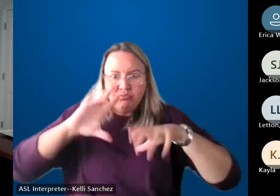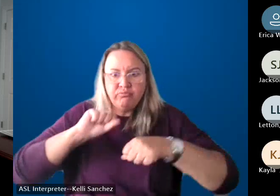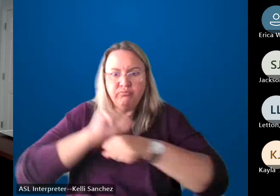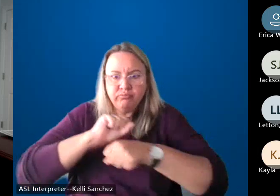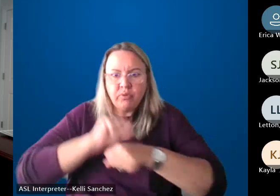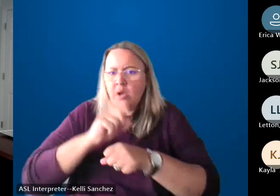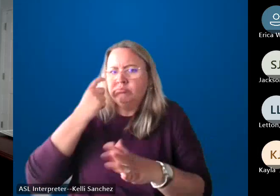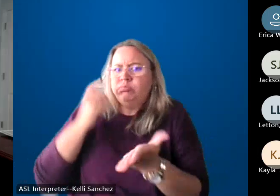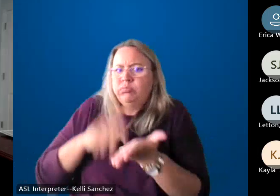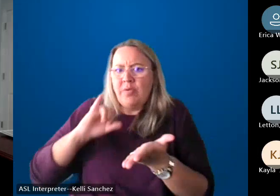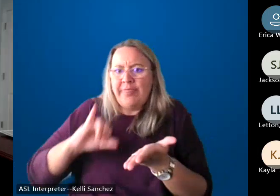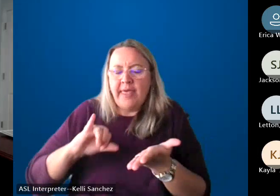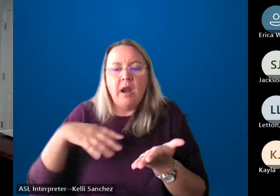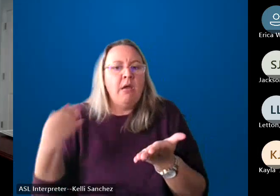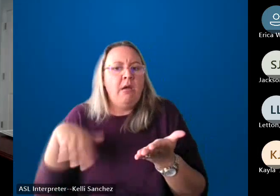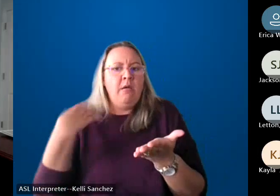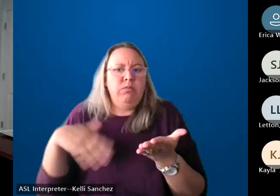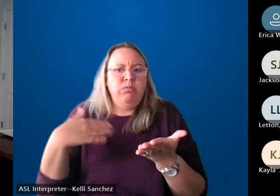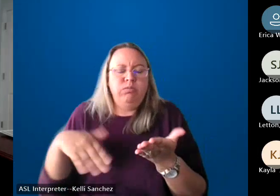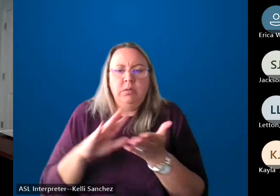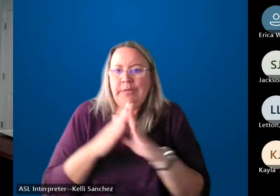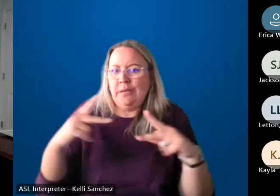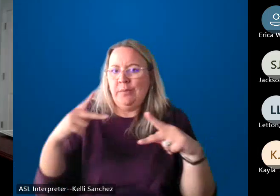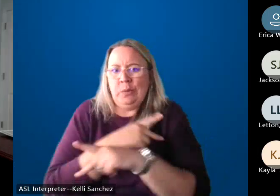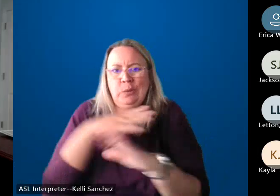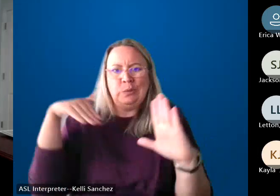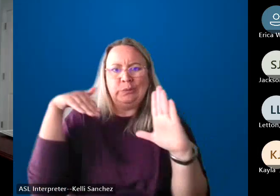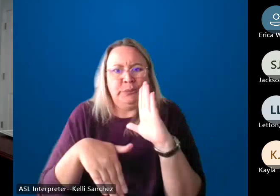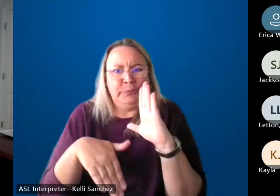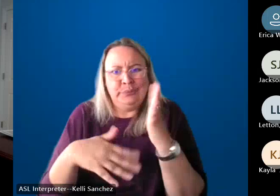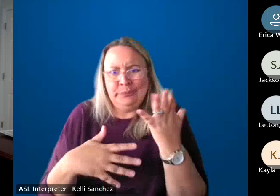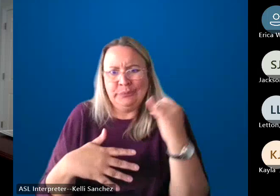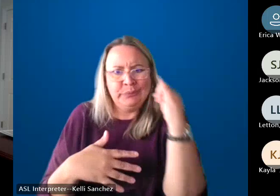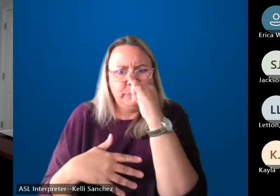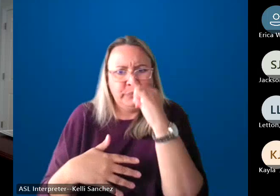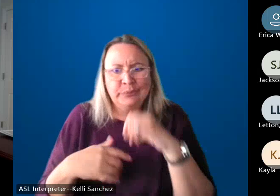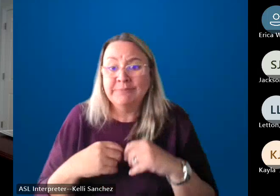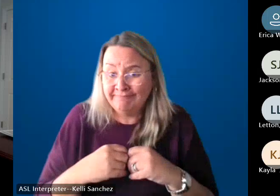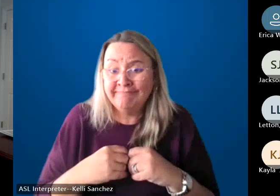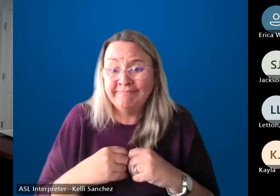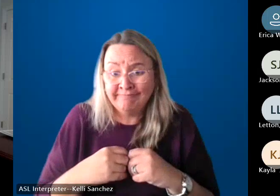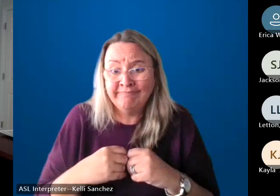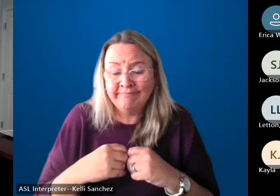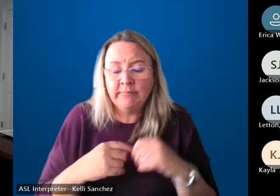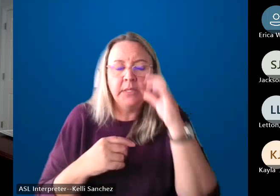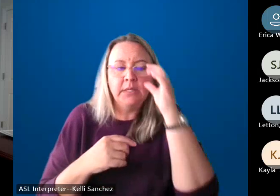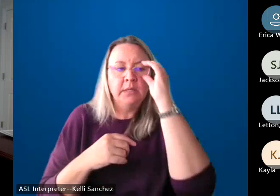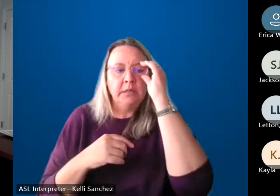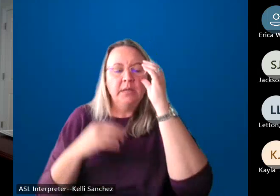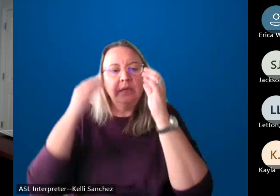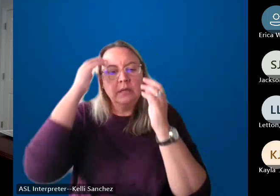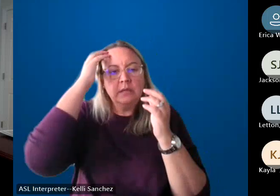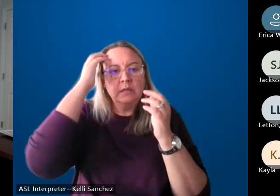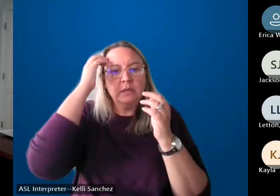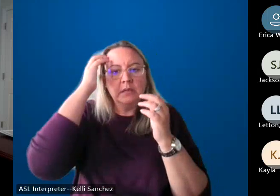it exponentially getting worse by the day. And I think that